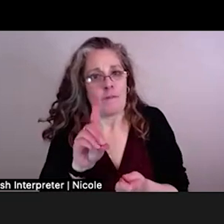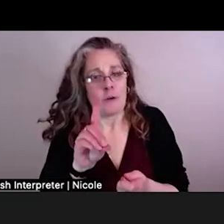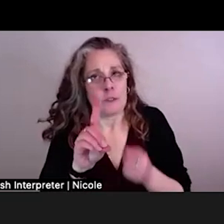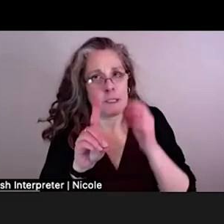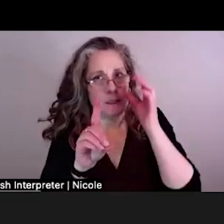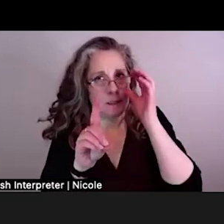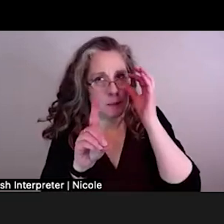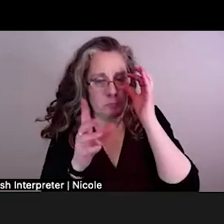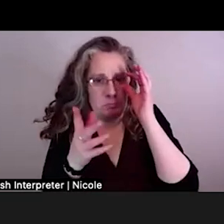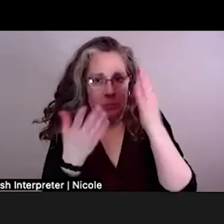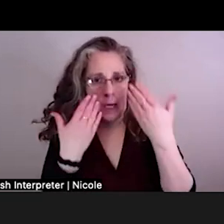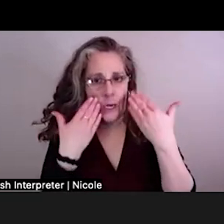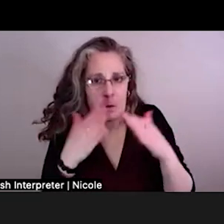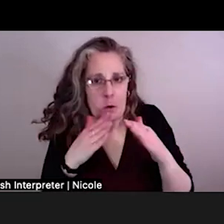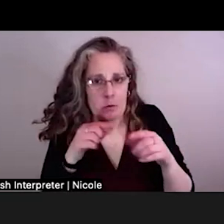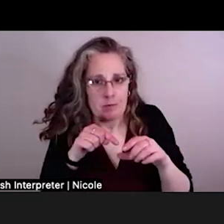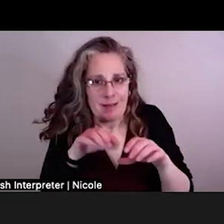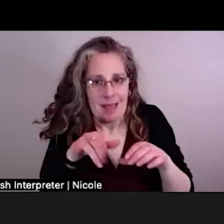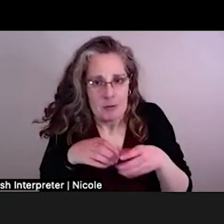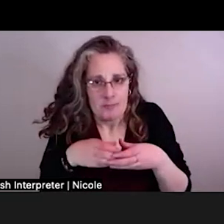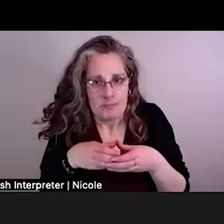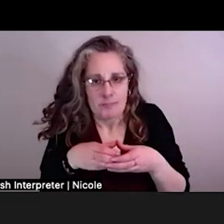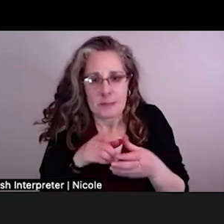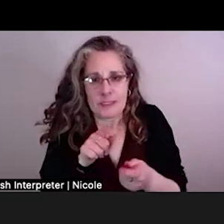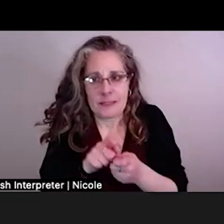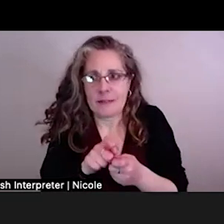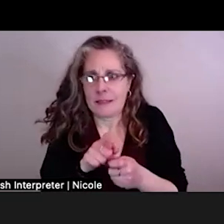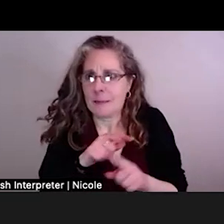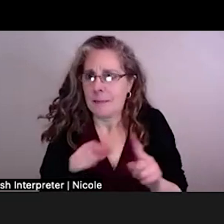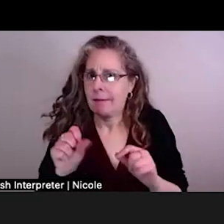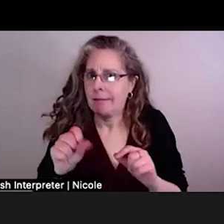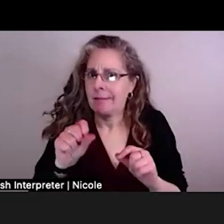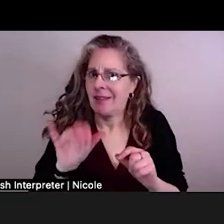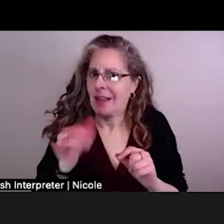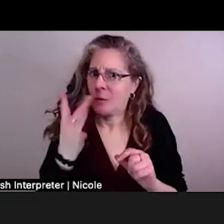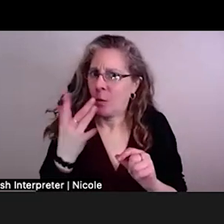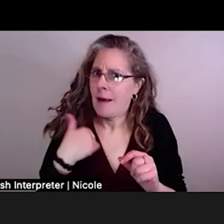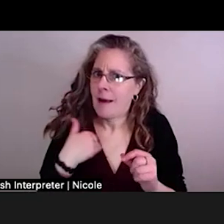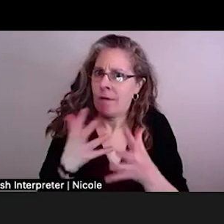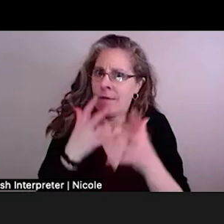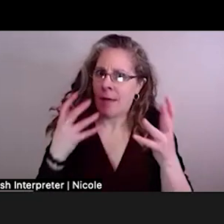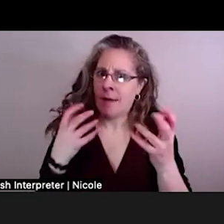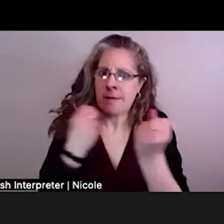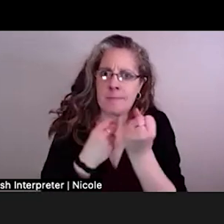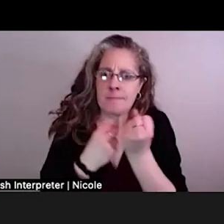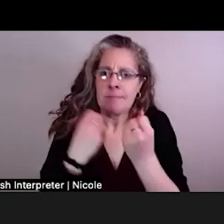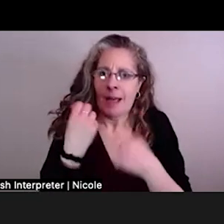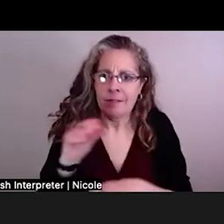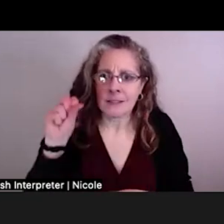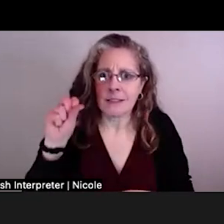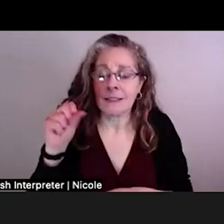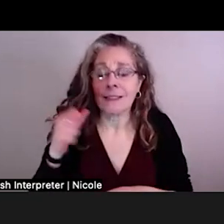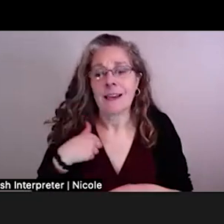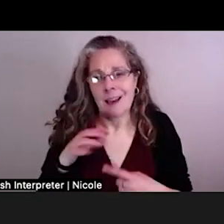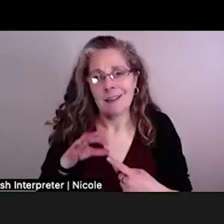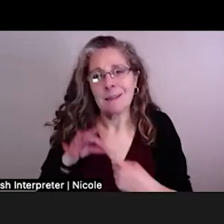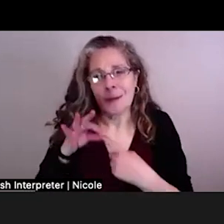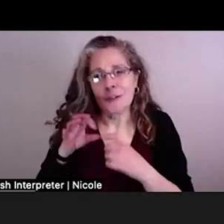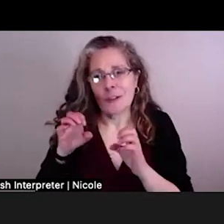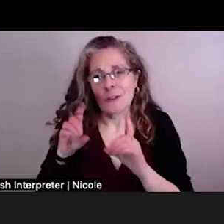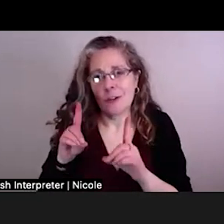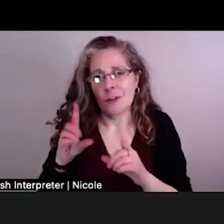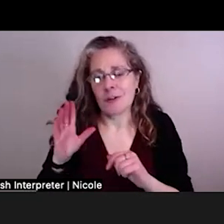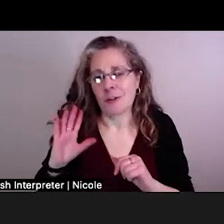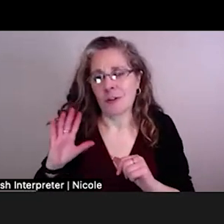neurodivergence, but and this is why there's a lot of advocacy. So like I was a special ed kid, right?